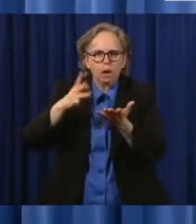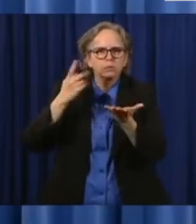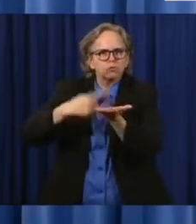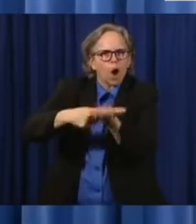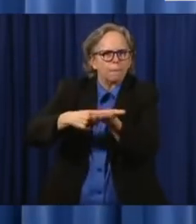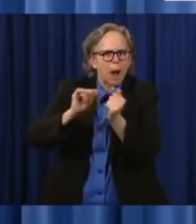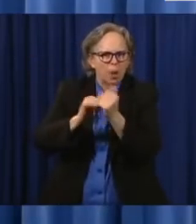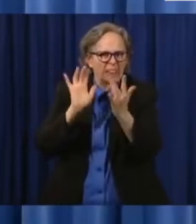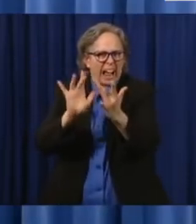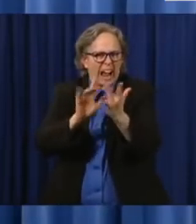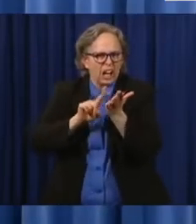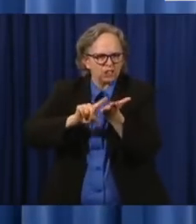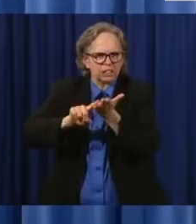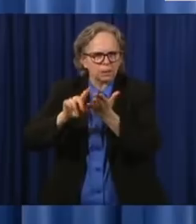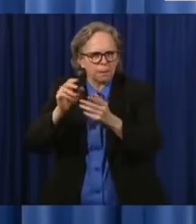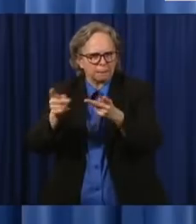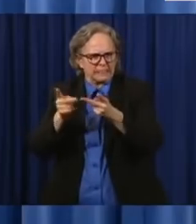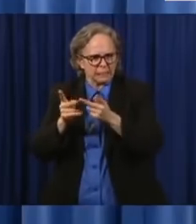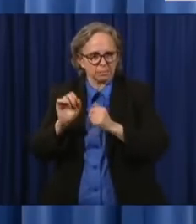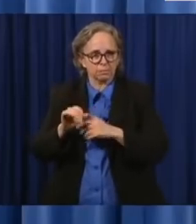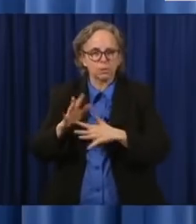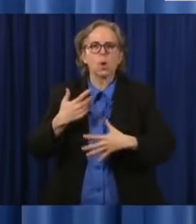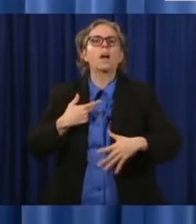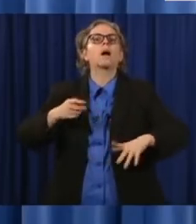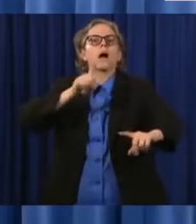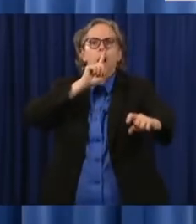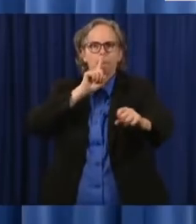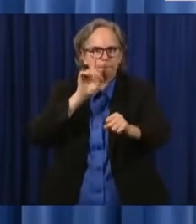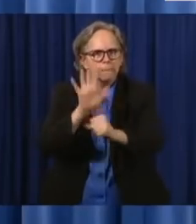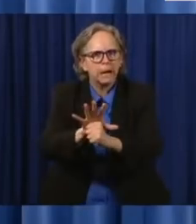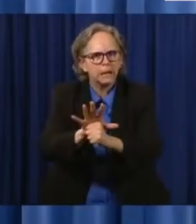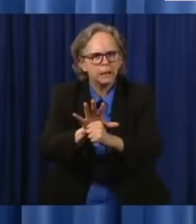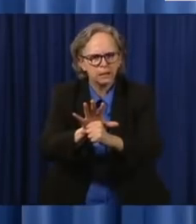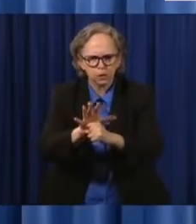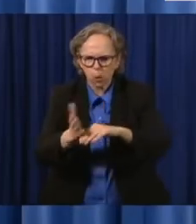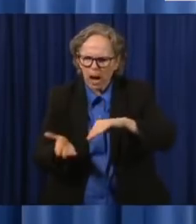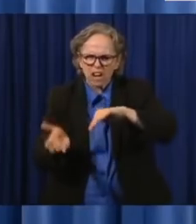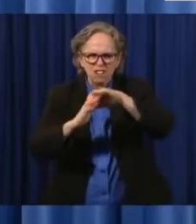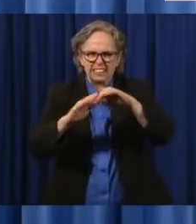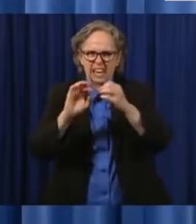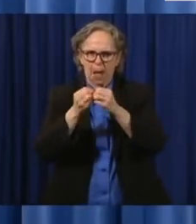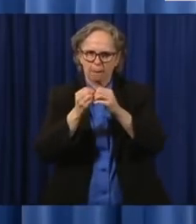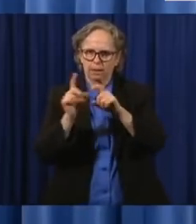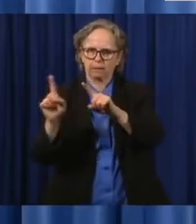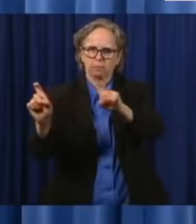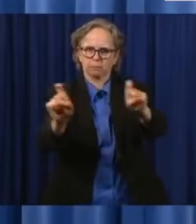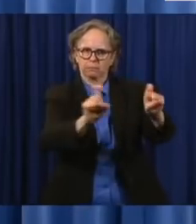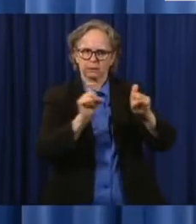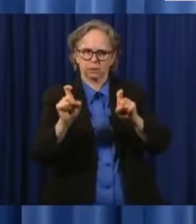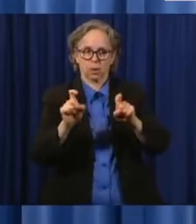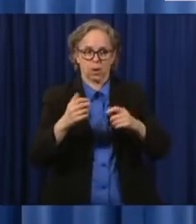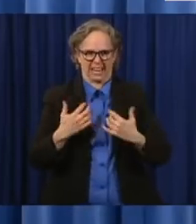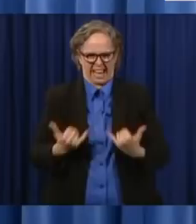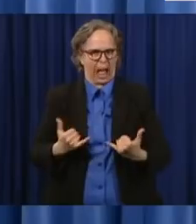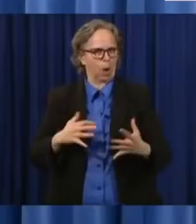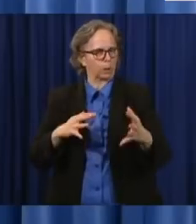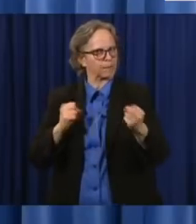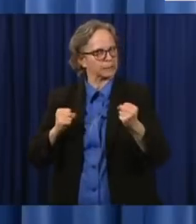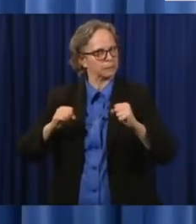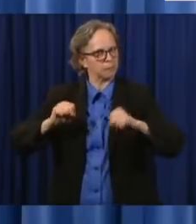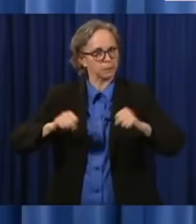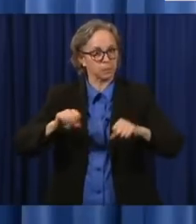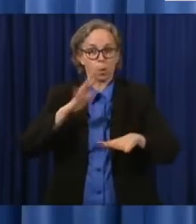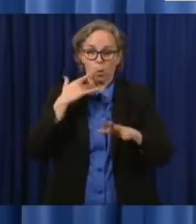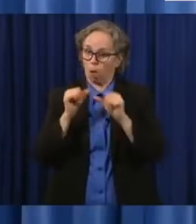we're committed to continue to increase the testing, and we're doing it as fast as we can, and it will continue